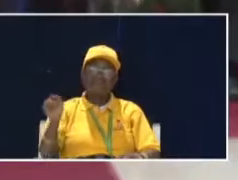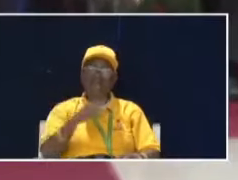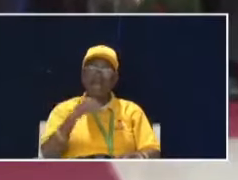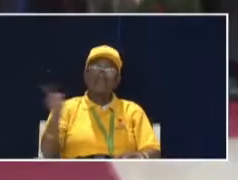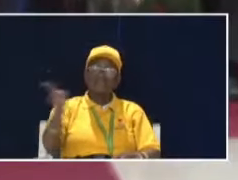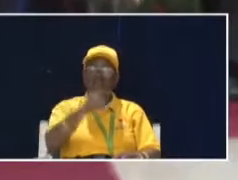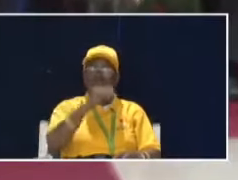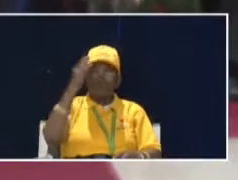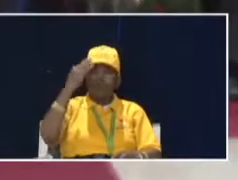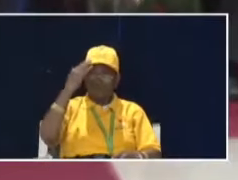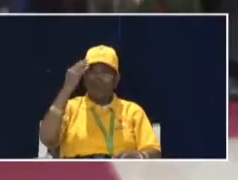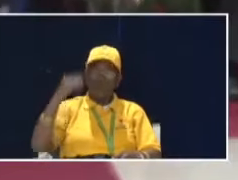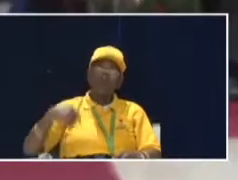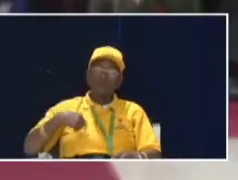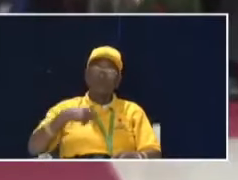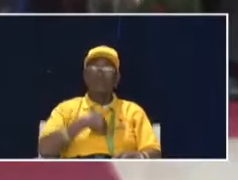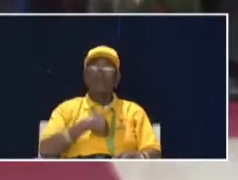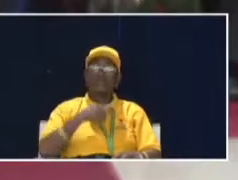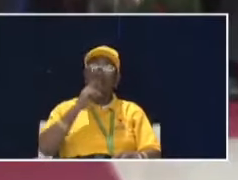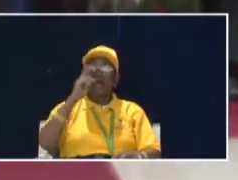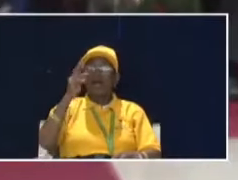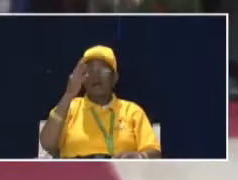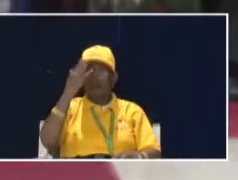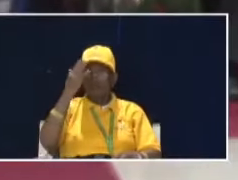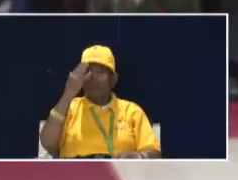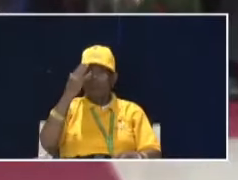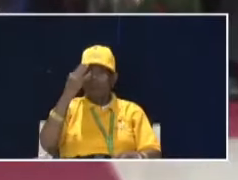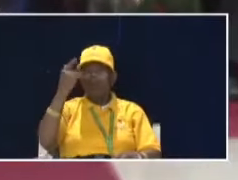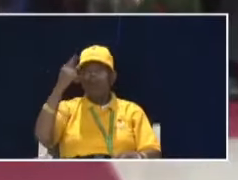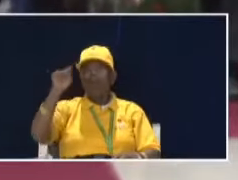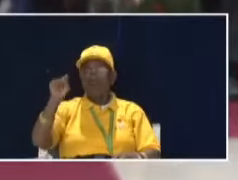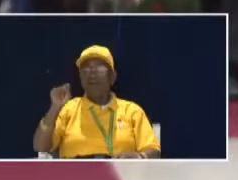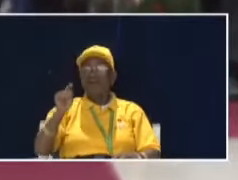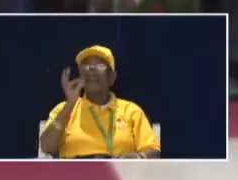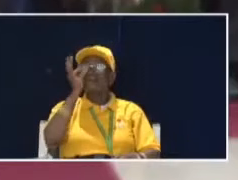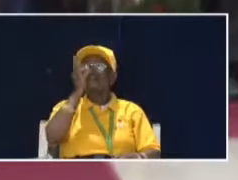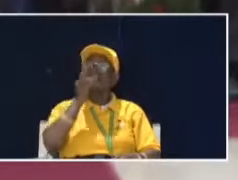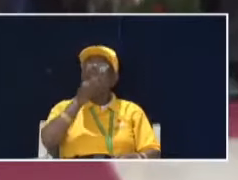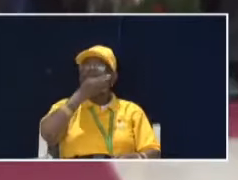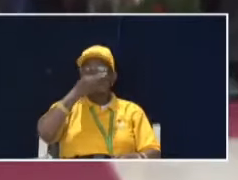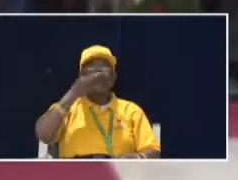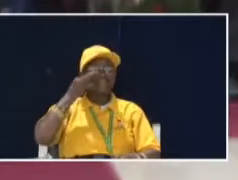we are known for fasting. And so get ready.